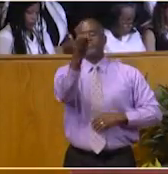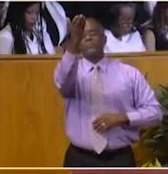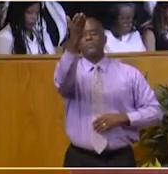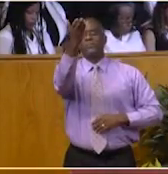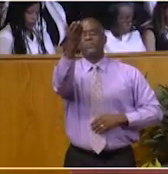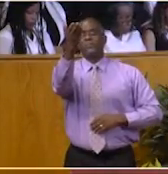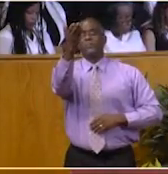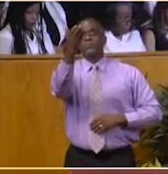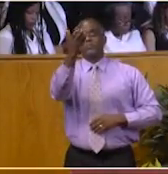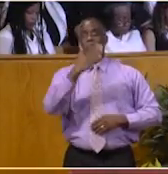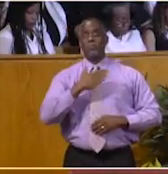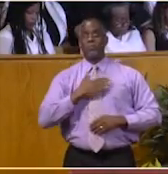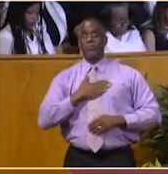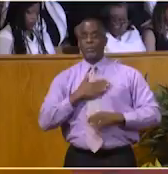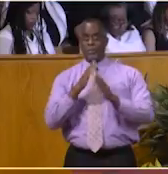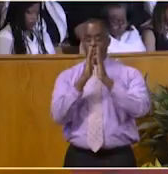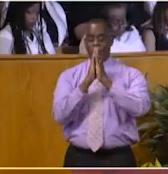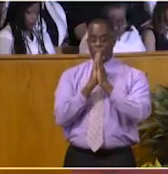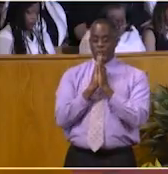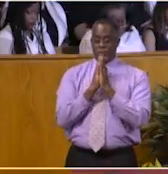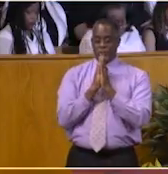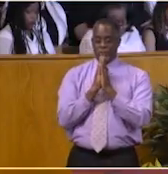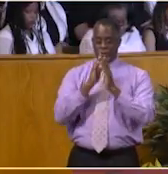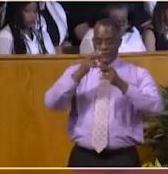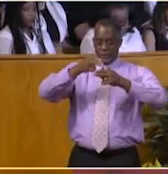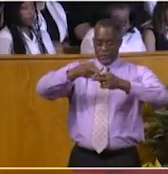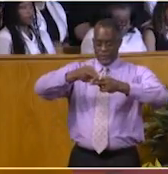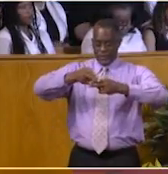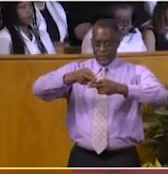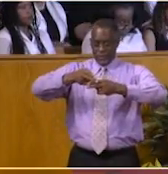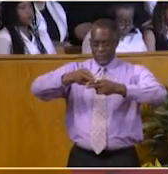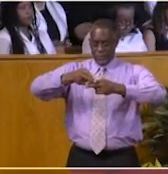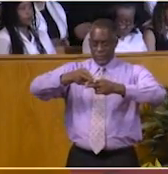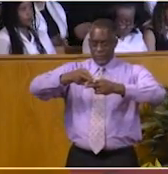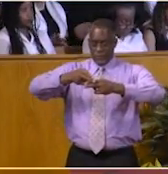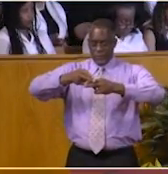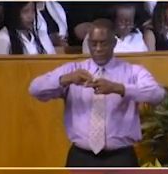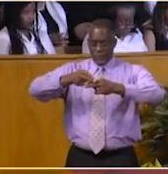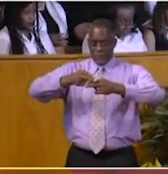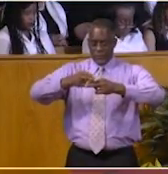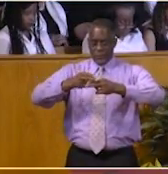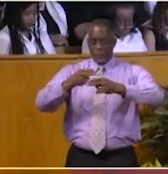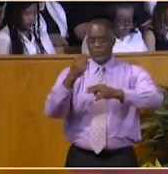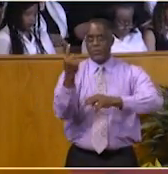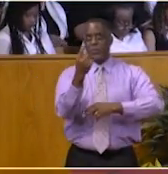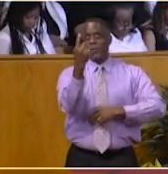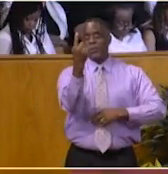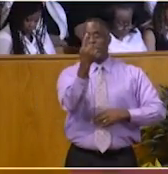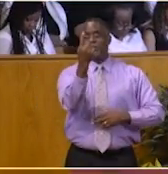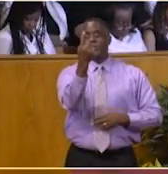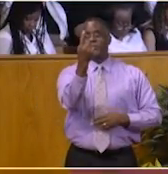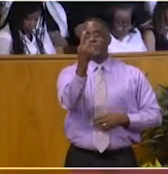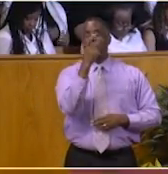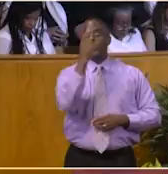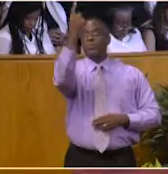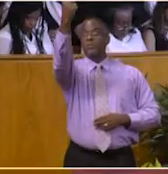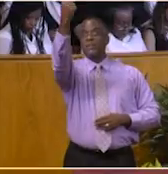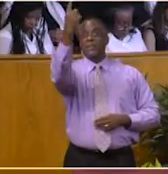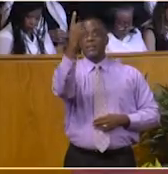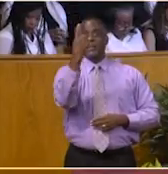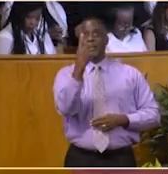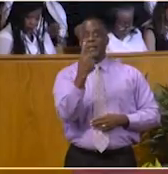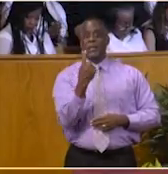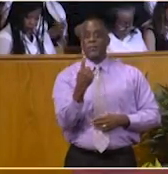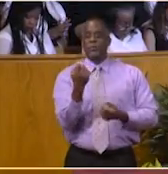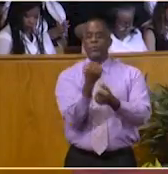thy servant's prayer. In the name of the one who came